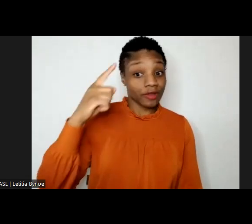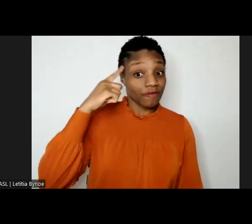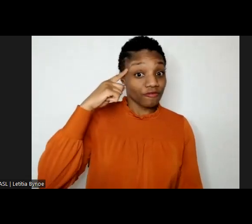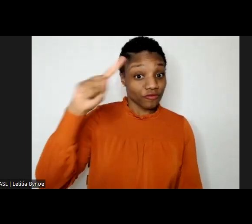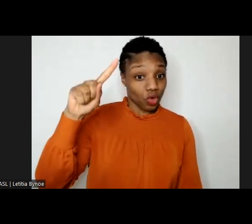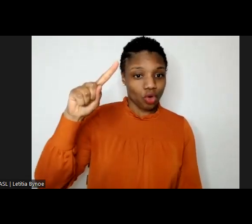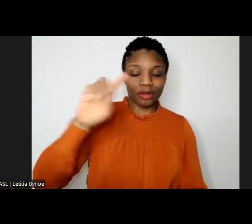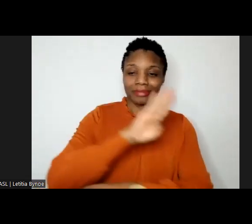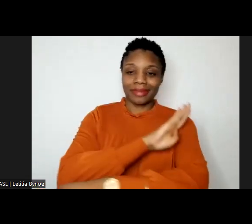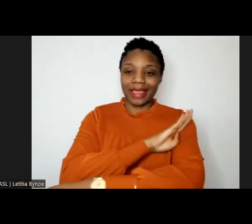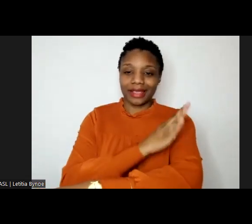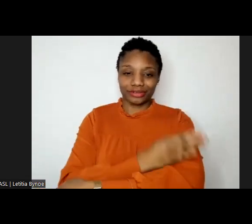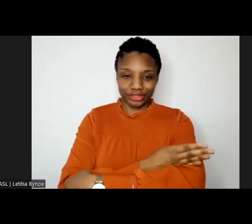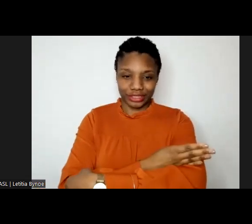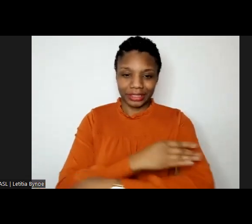really hard on